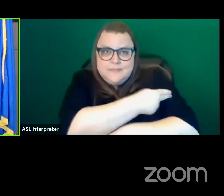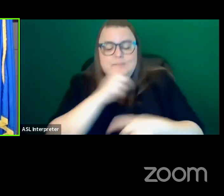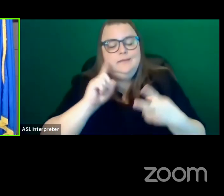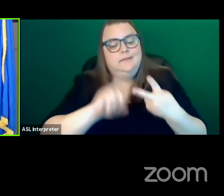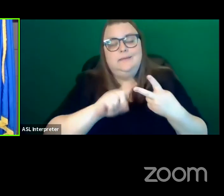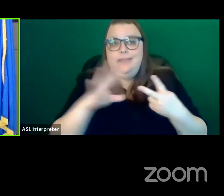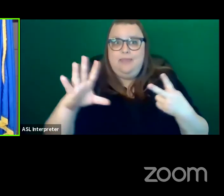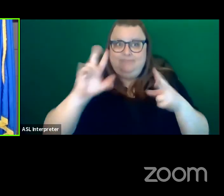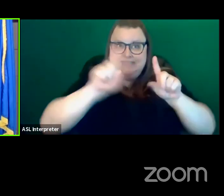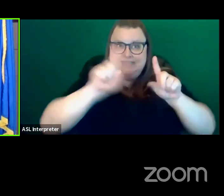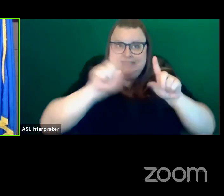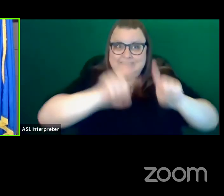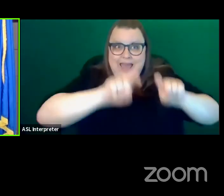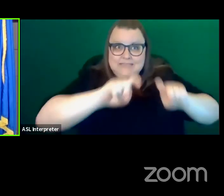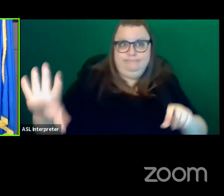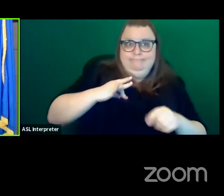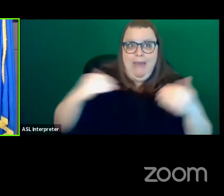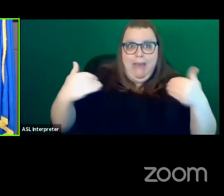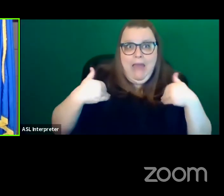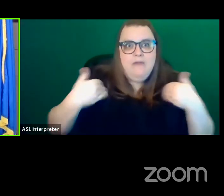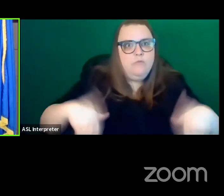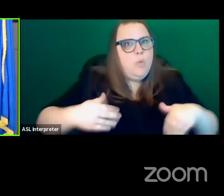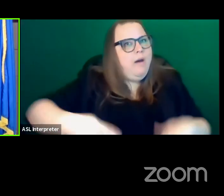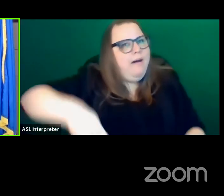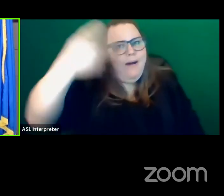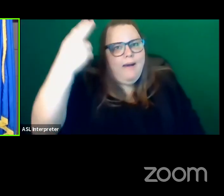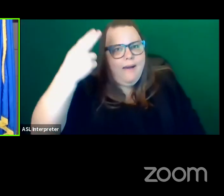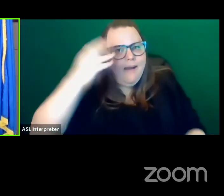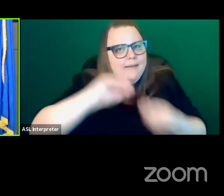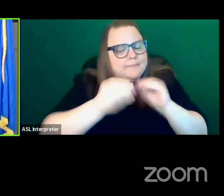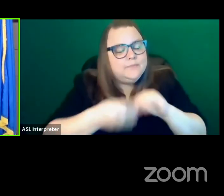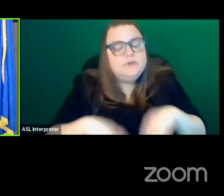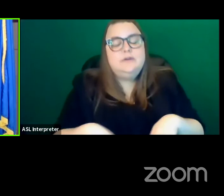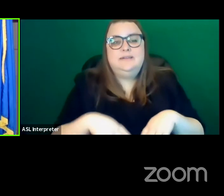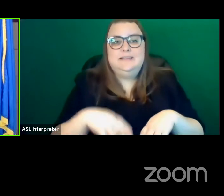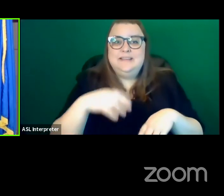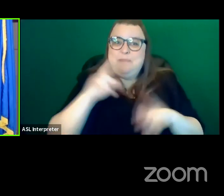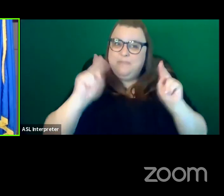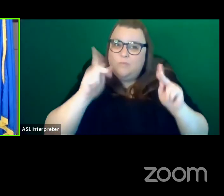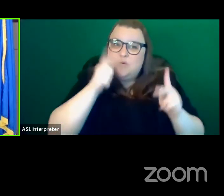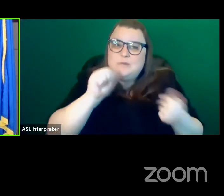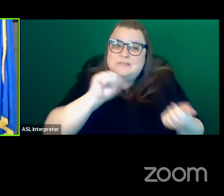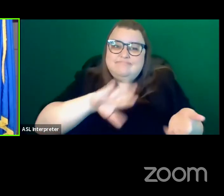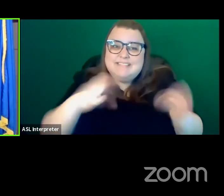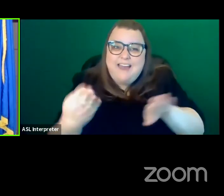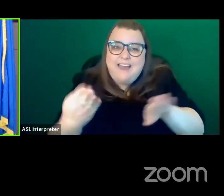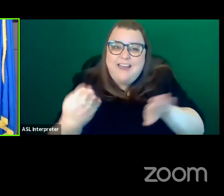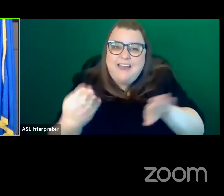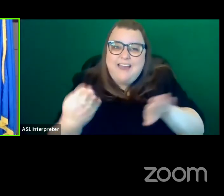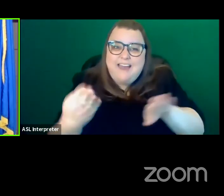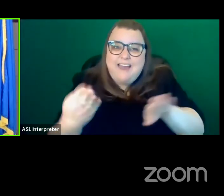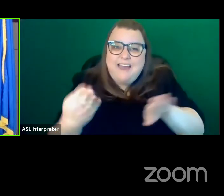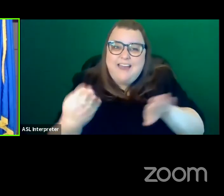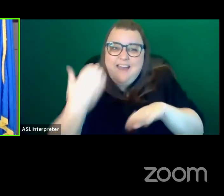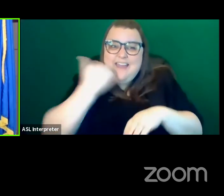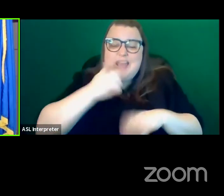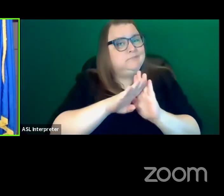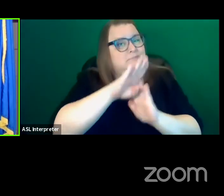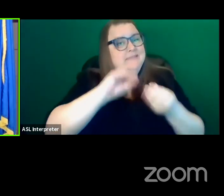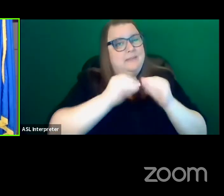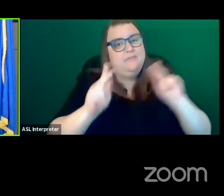is the highest we have seen to date. And the number of daily deaths to COVID-19 is on the rise.